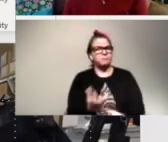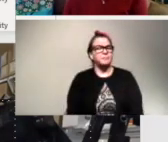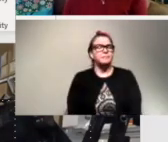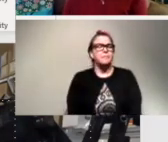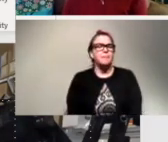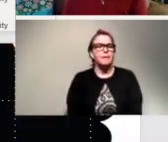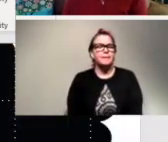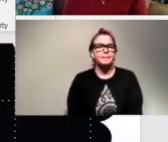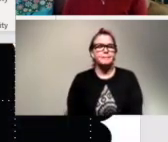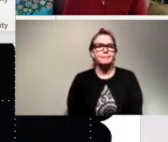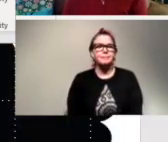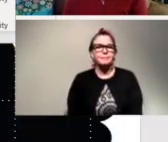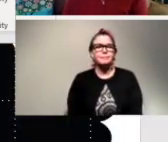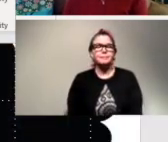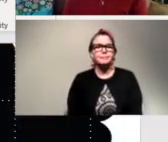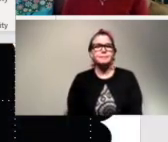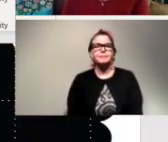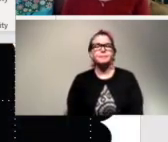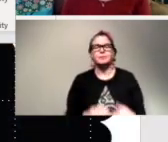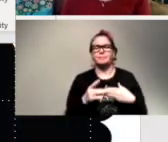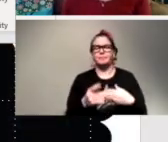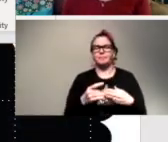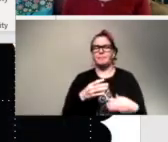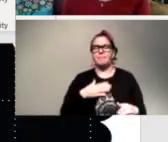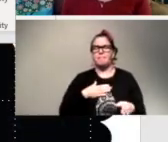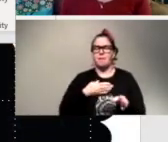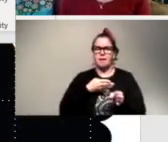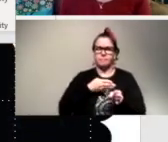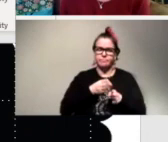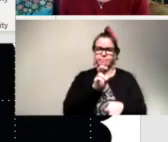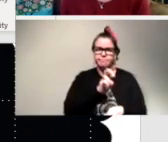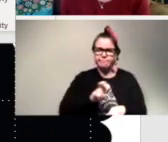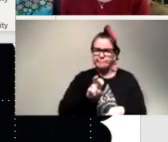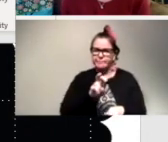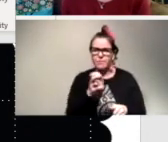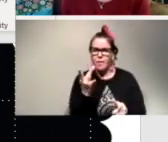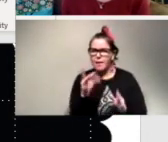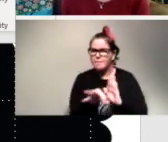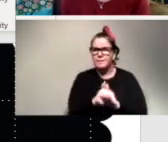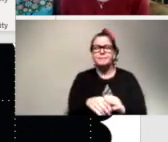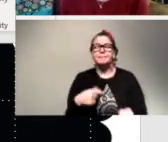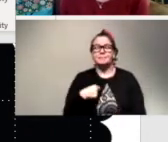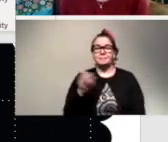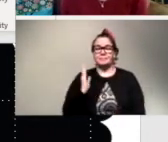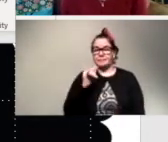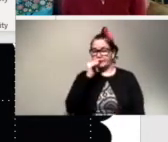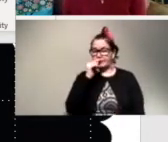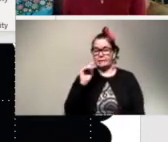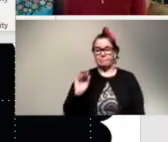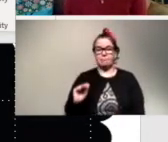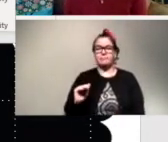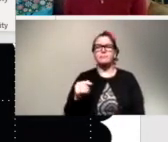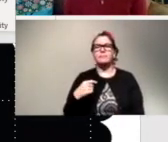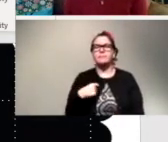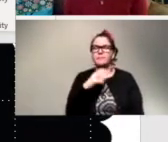this really leads to why I chose my career path. So when I was a kid, I was really